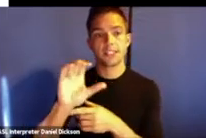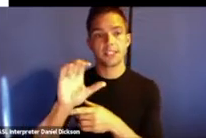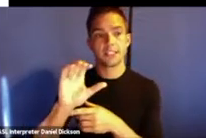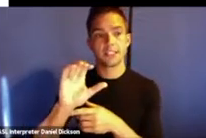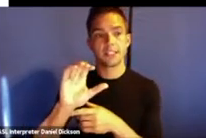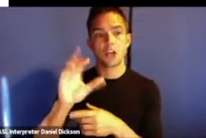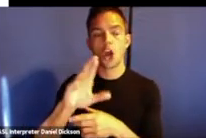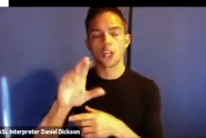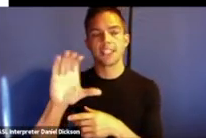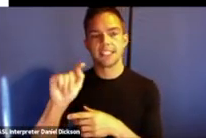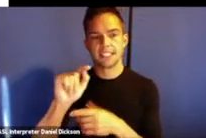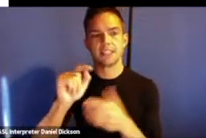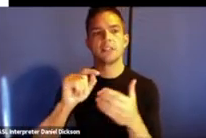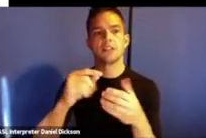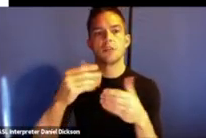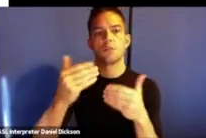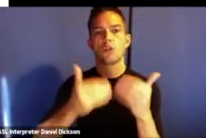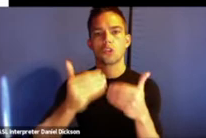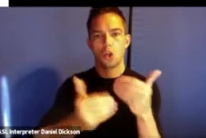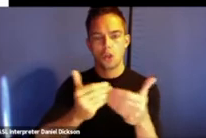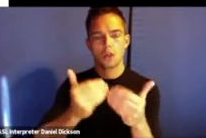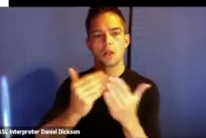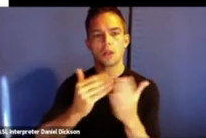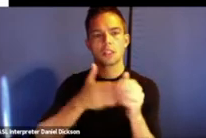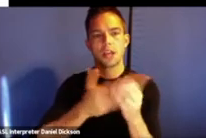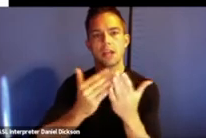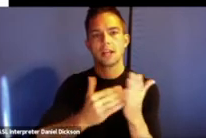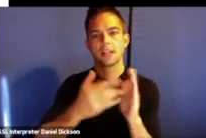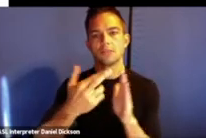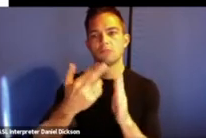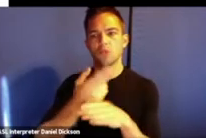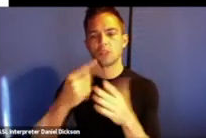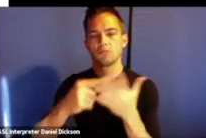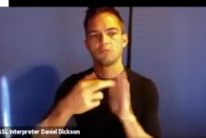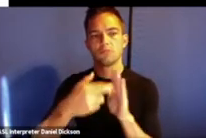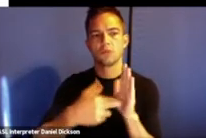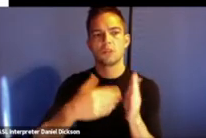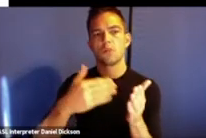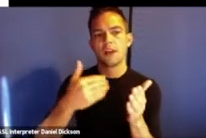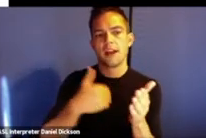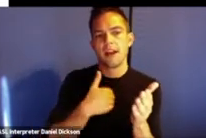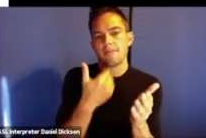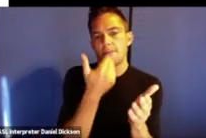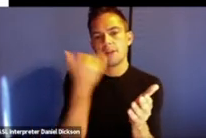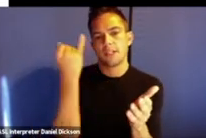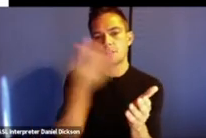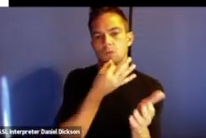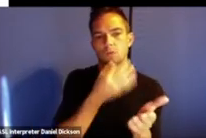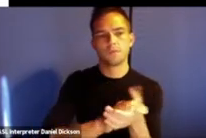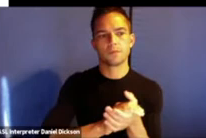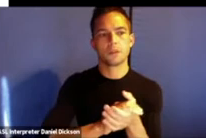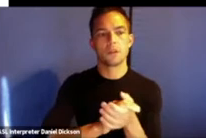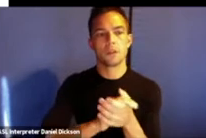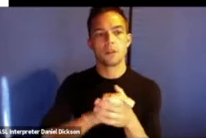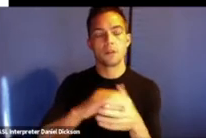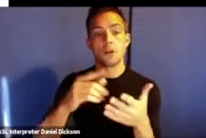published using these very strict early intervention guidelines. So we should have a better answer very soon. And what came out of all this, what we